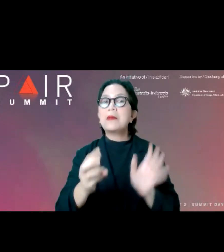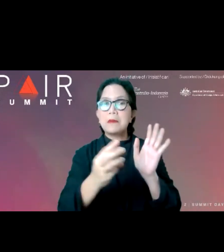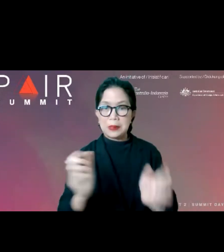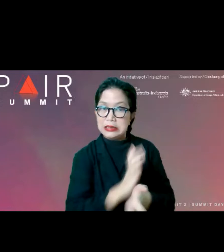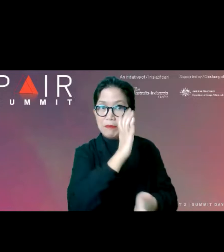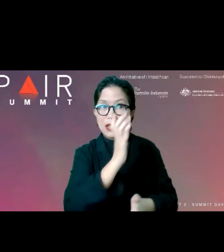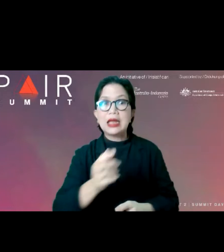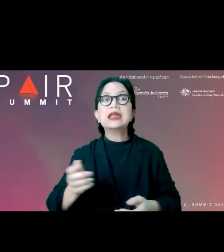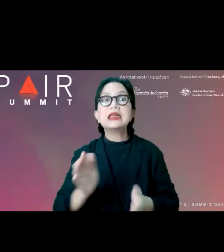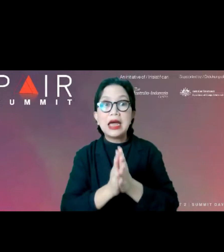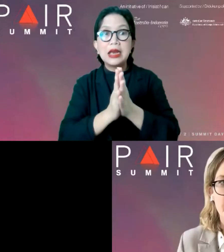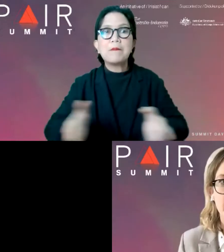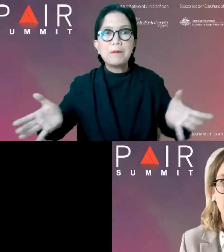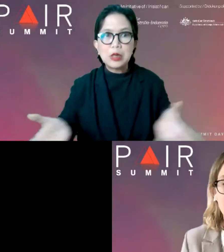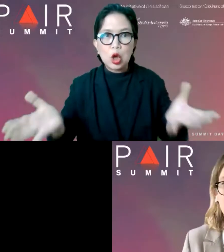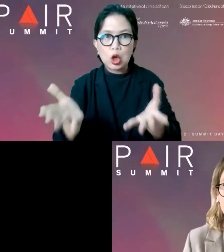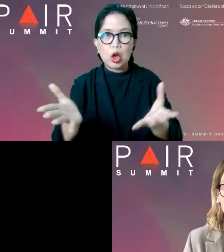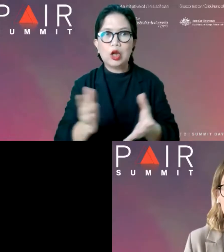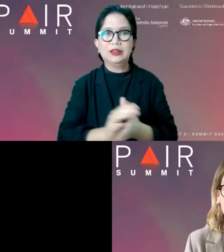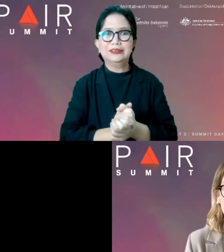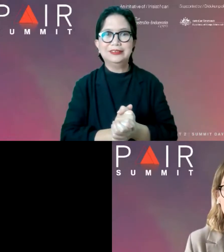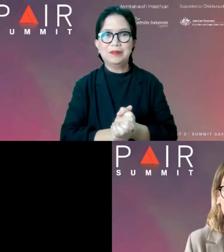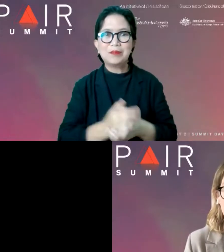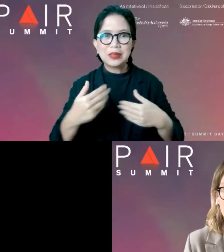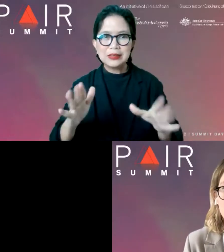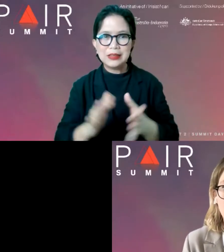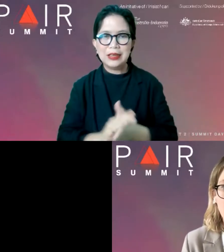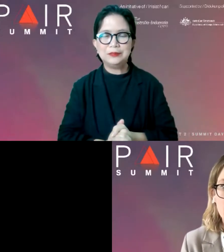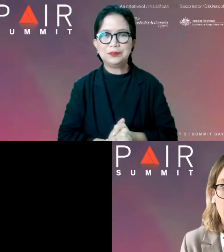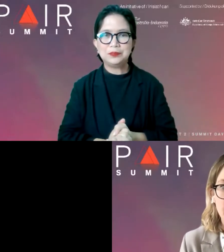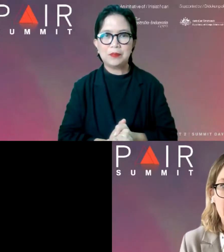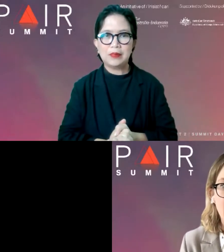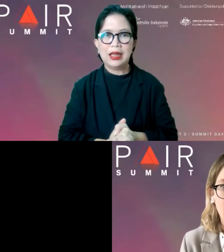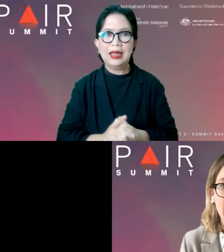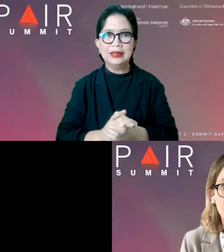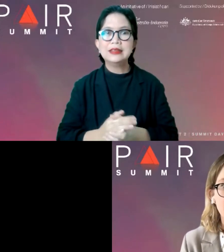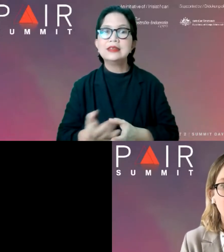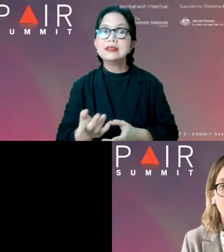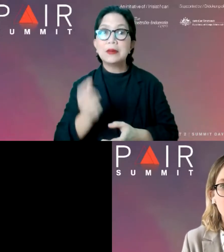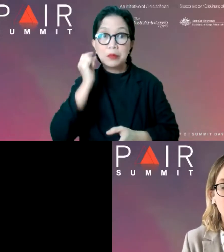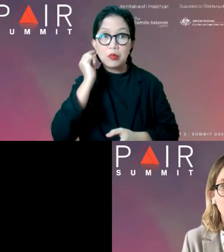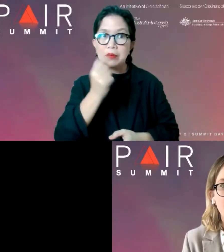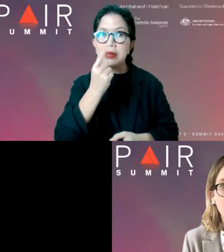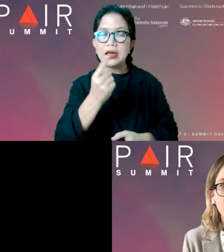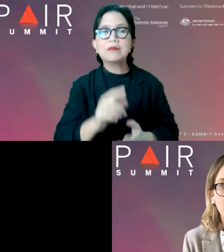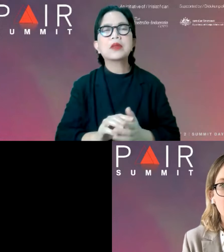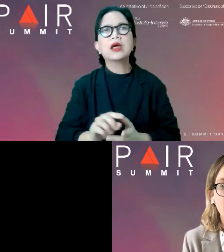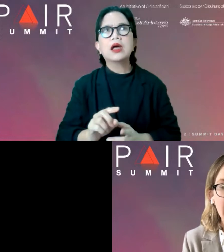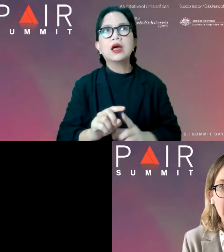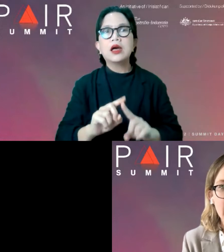That's good to hear. Yes, especially as you mentioned from last year, there was a lot of trouble with that collection,